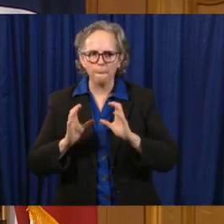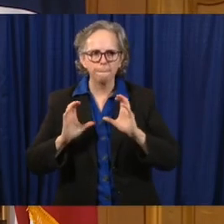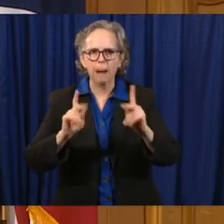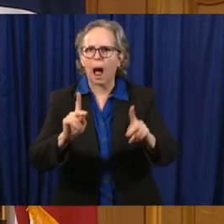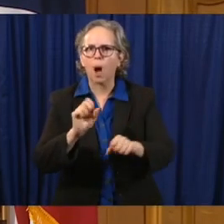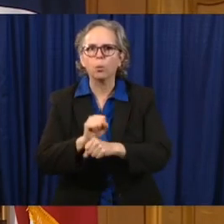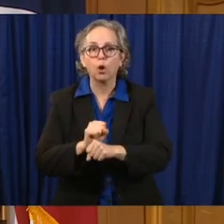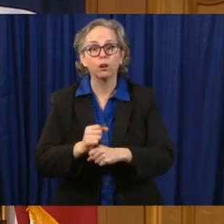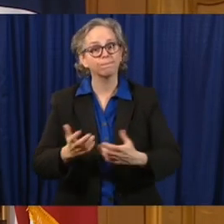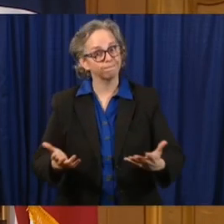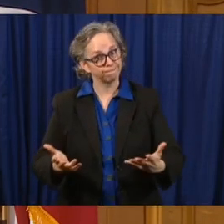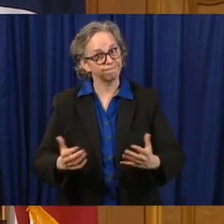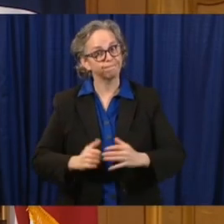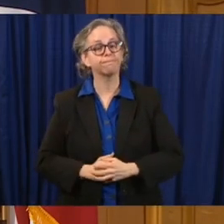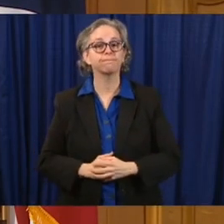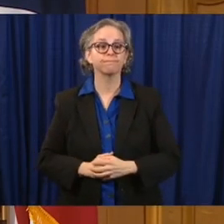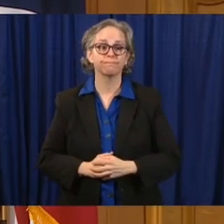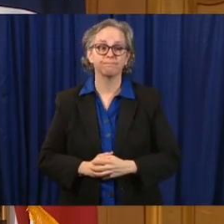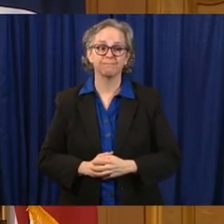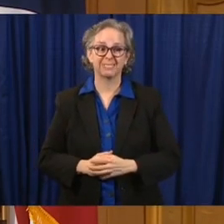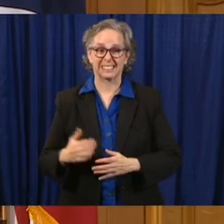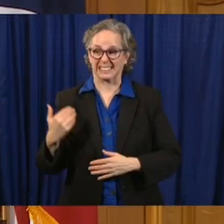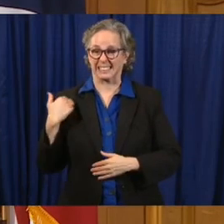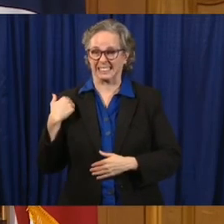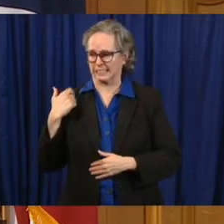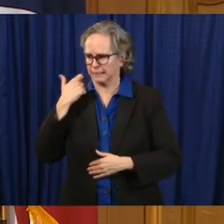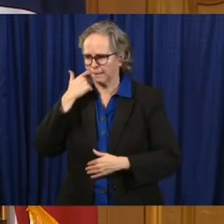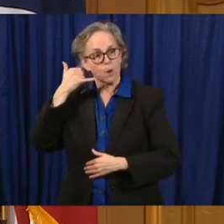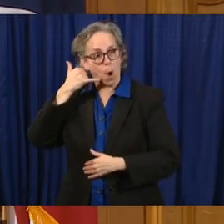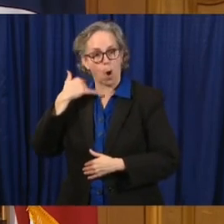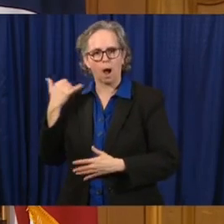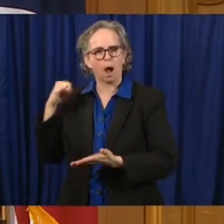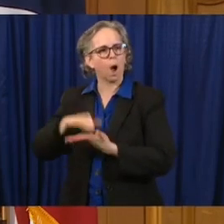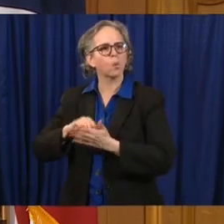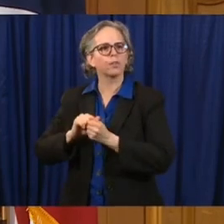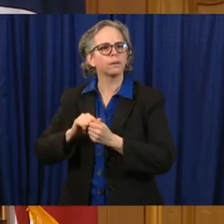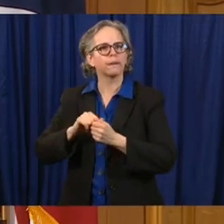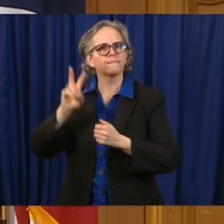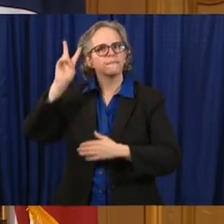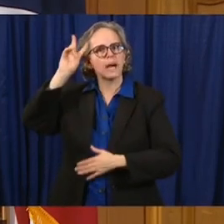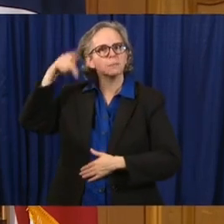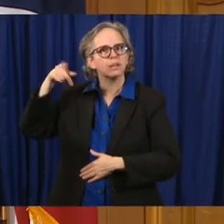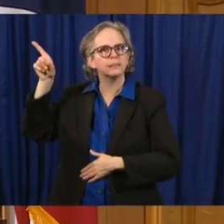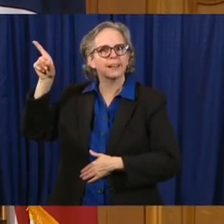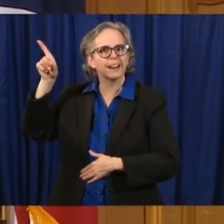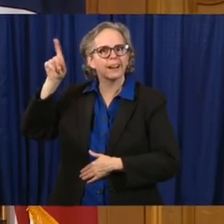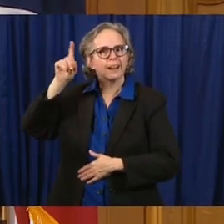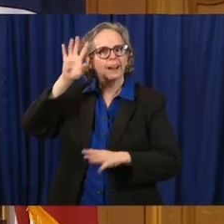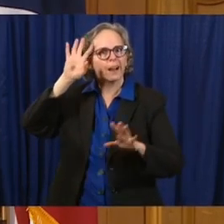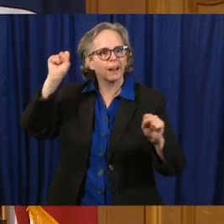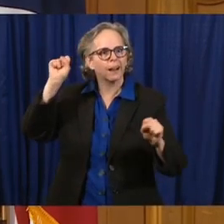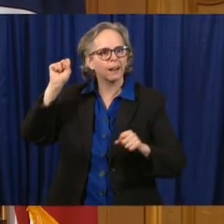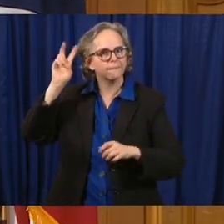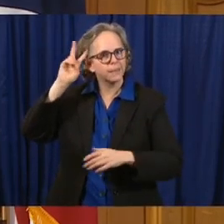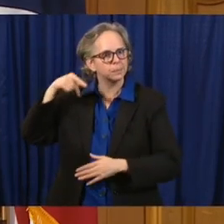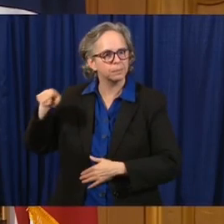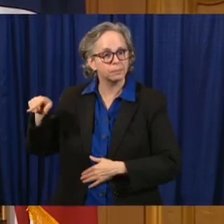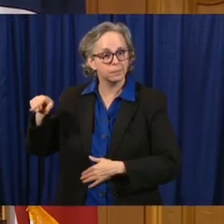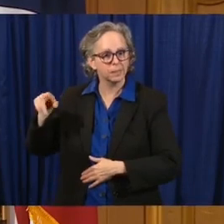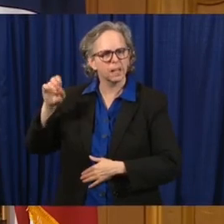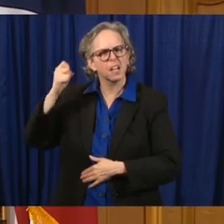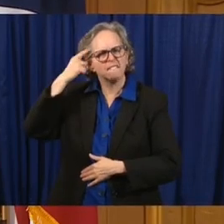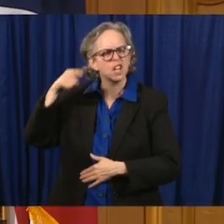just got off a call a moment ago with the vice president and with most of the governors. Very,